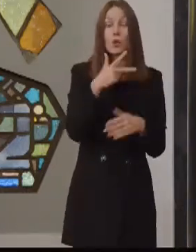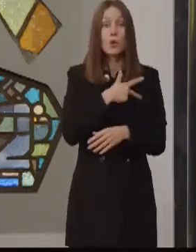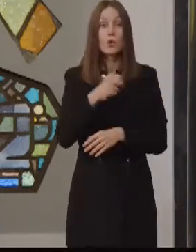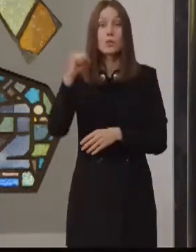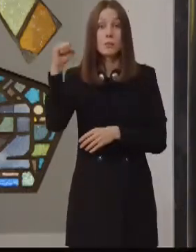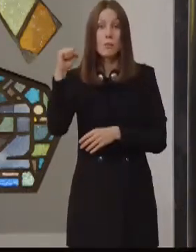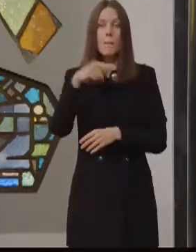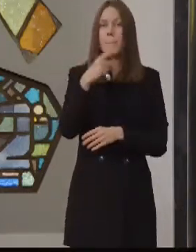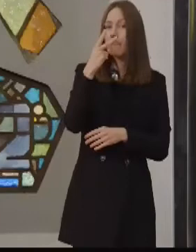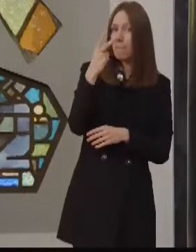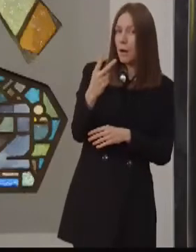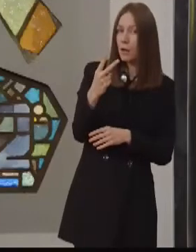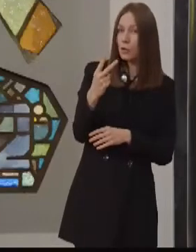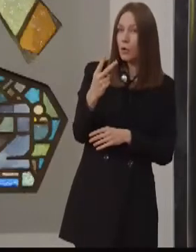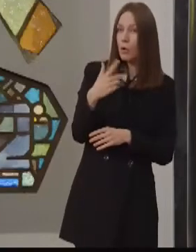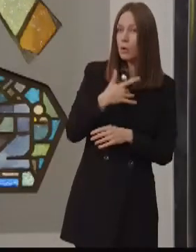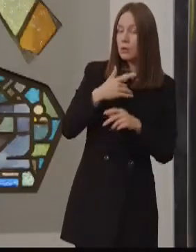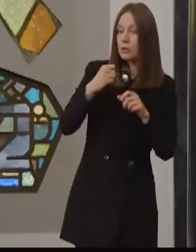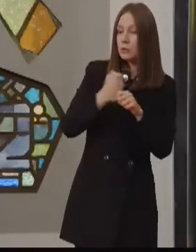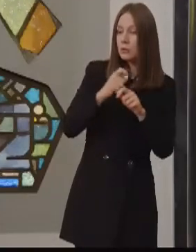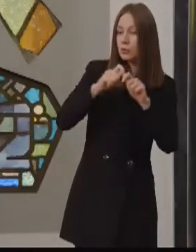Are Social Democrats for progressive